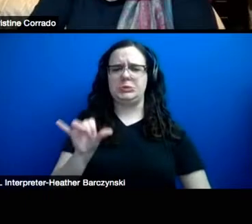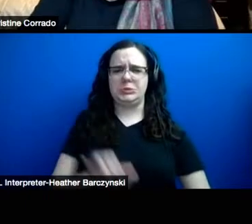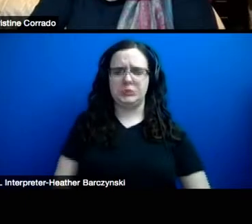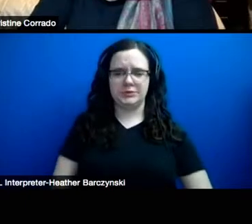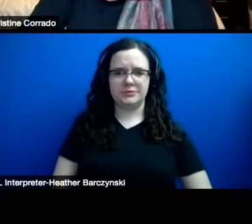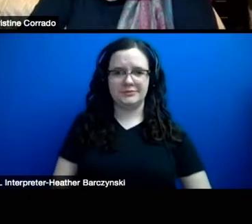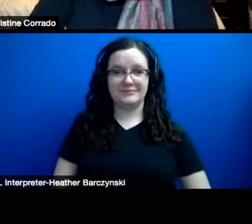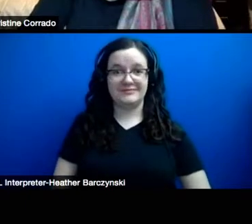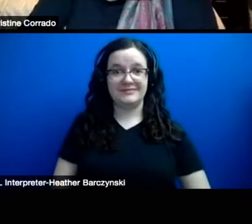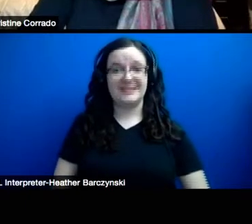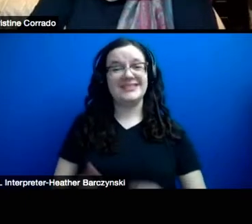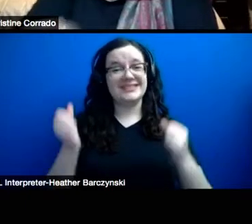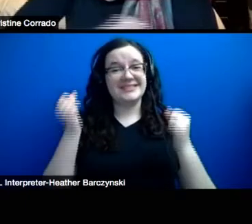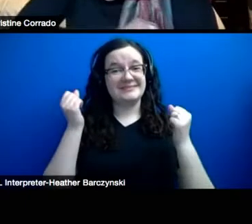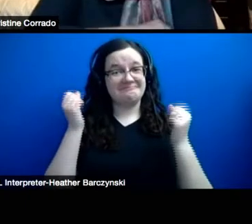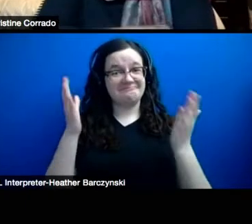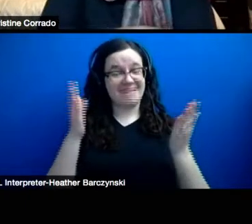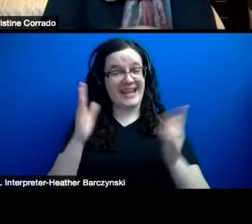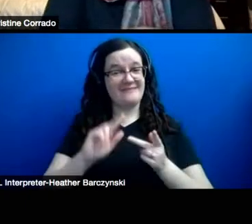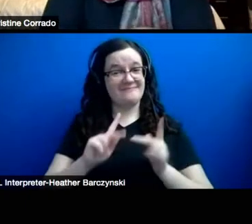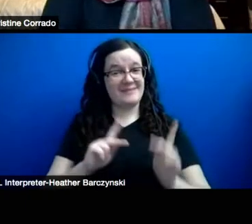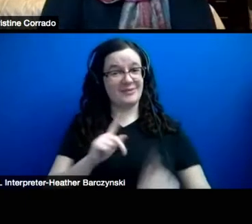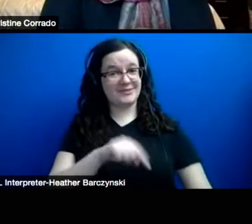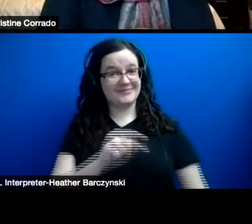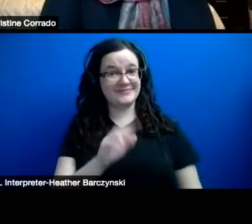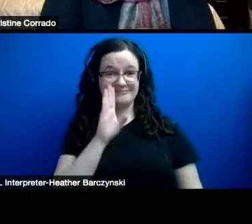in Brighton's Jewish community